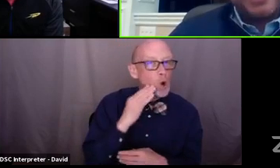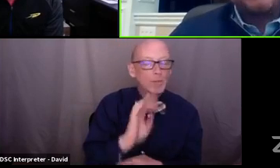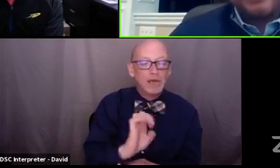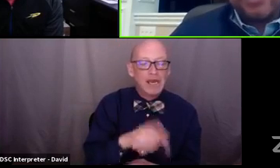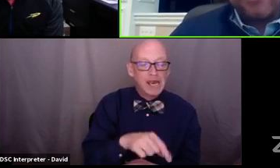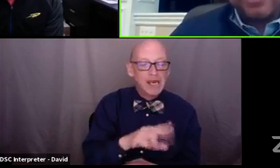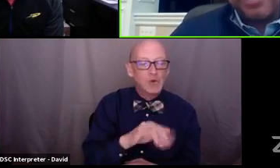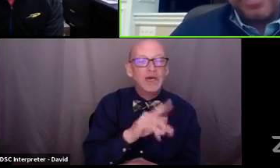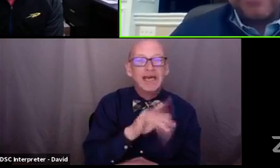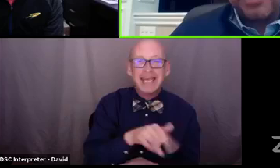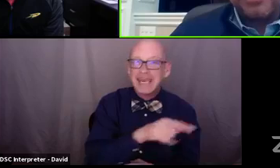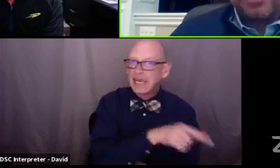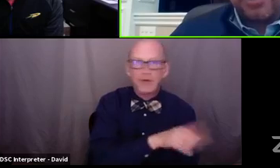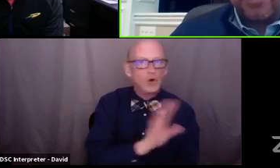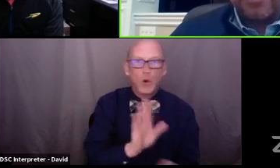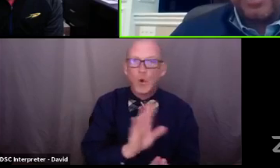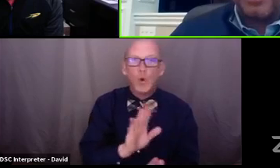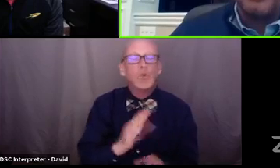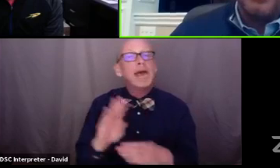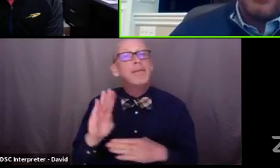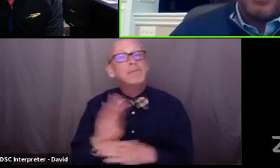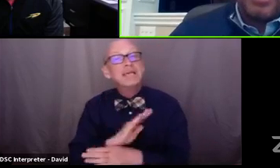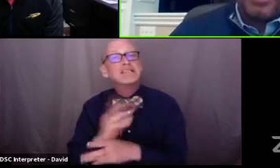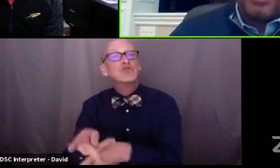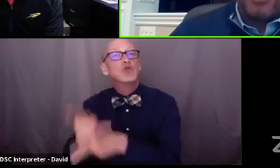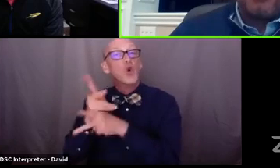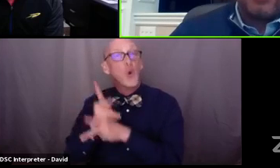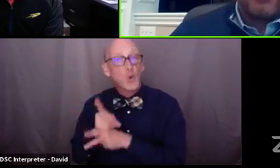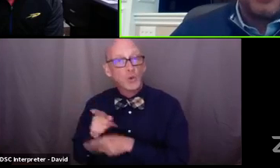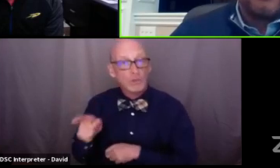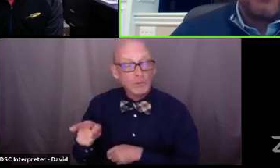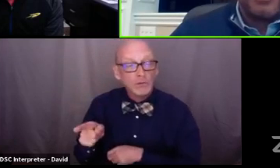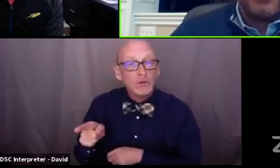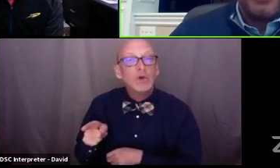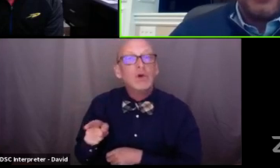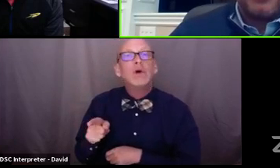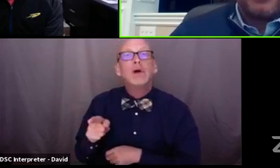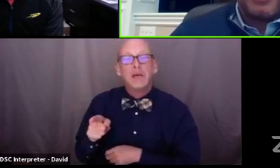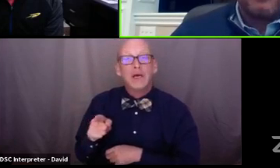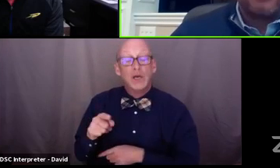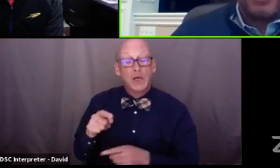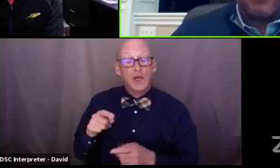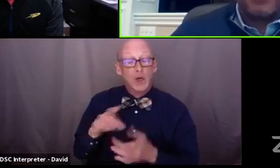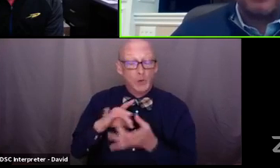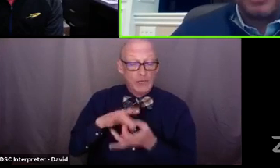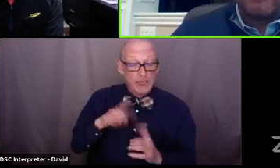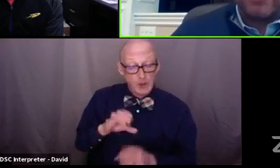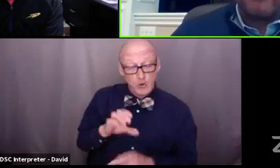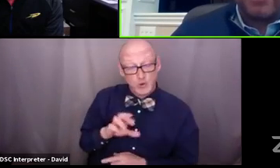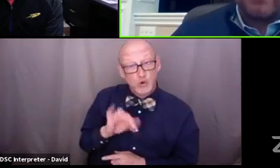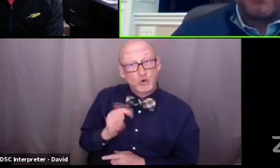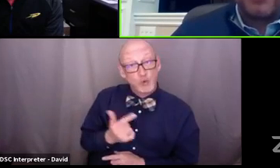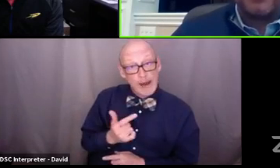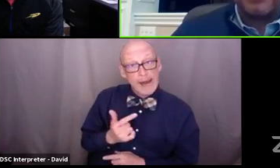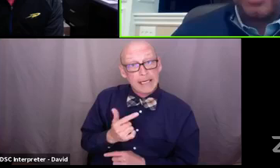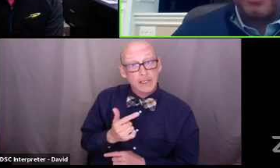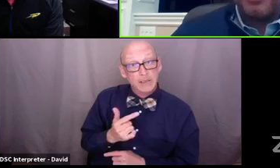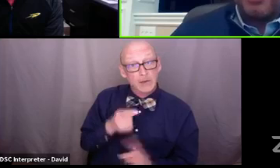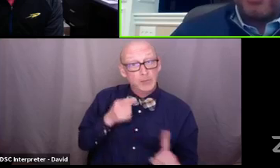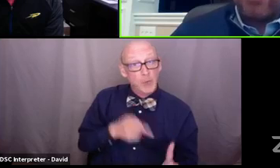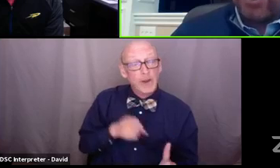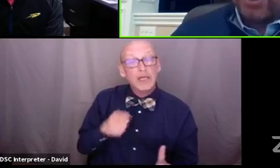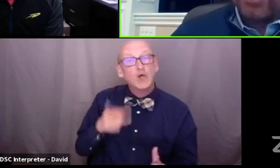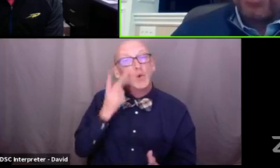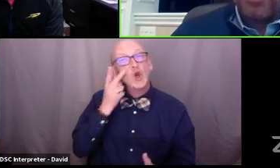that, actually go and get a business loan, because you know, to Craig's point, there's a history, and we're going to look at both of them, right? You're going to look